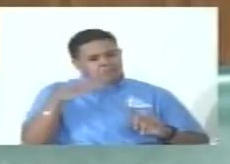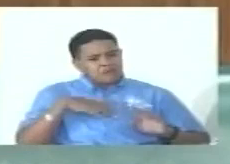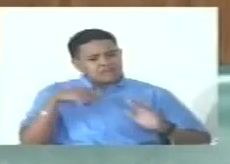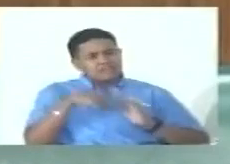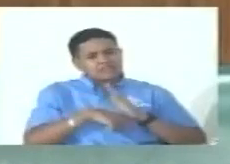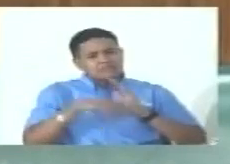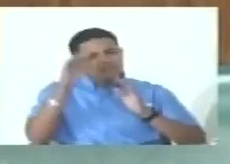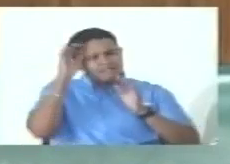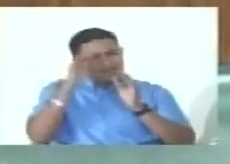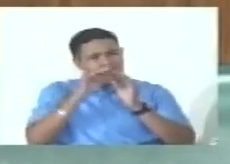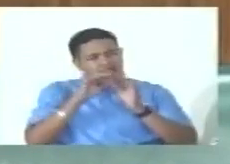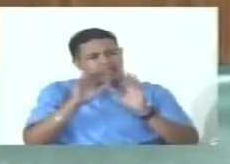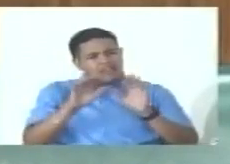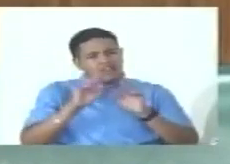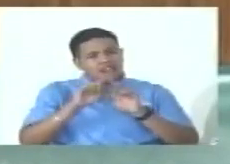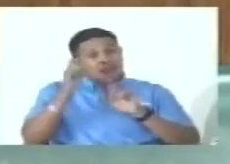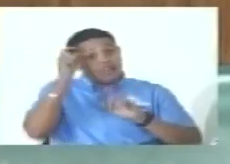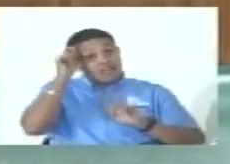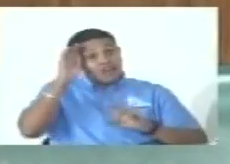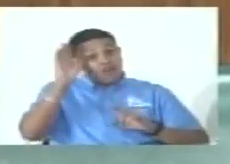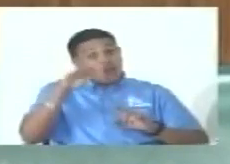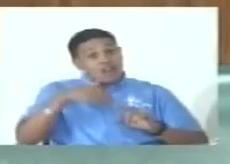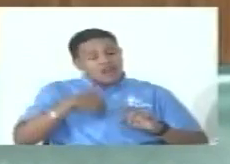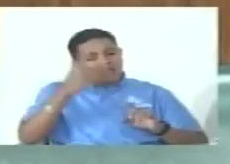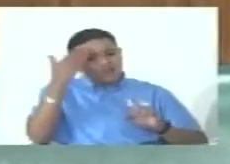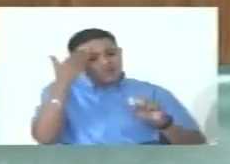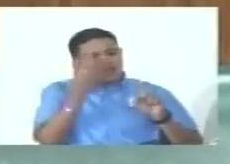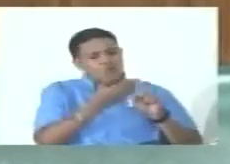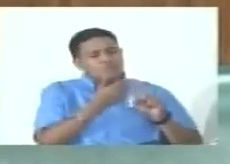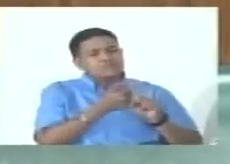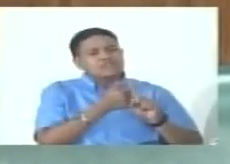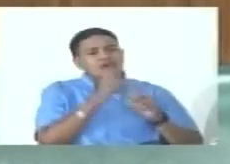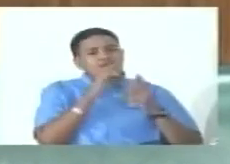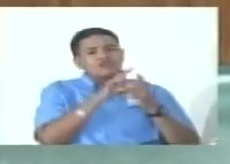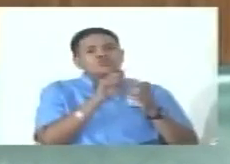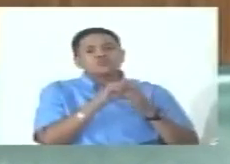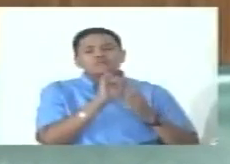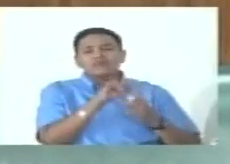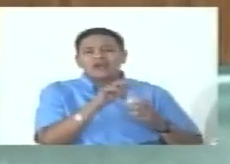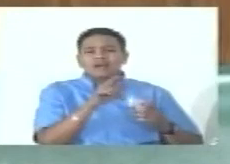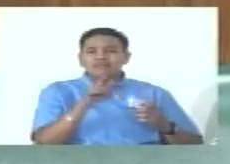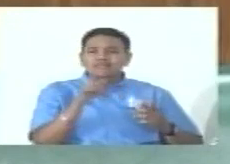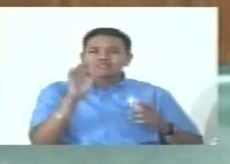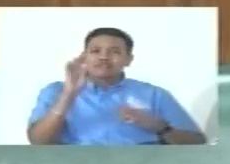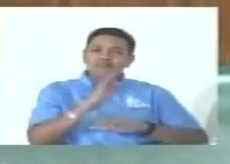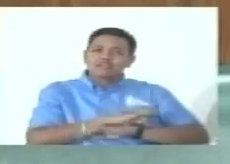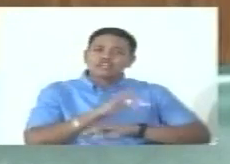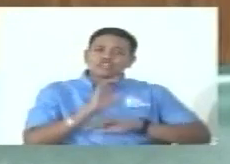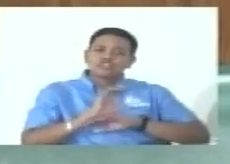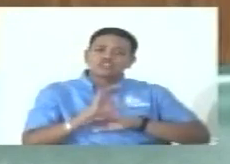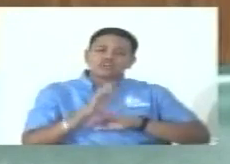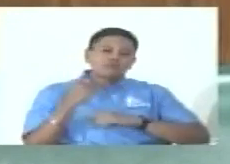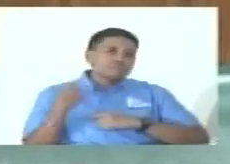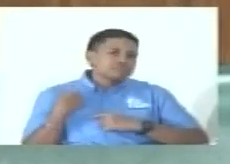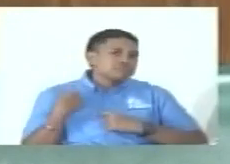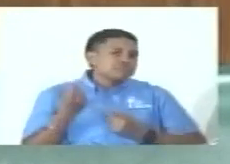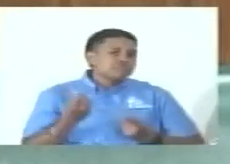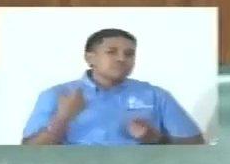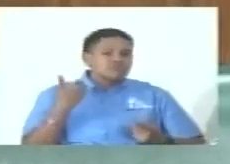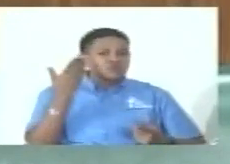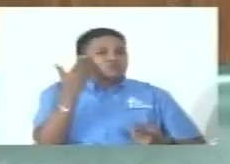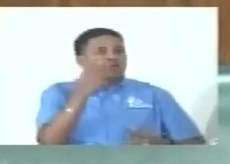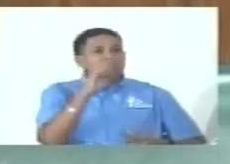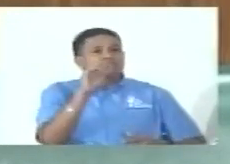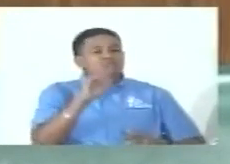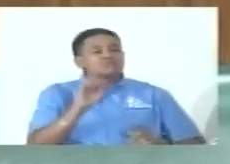faith. For all I've known him, he has been associated with that Adventist church, the Seventh-day Adventist church. So